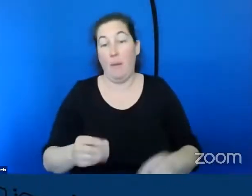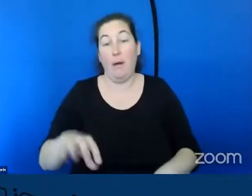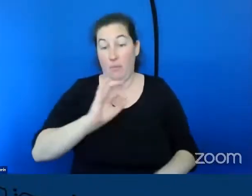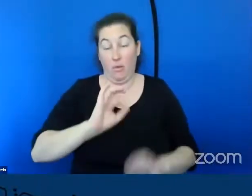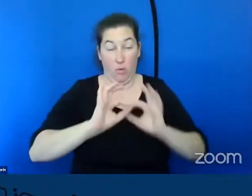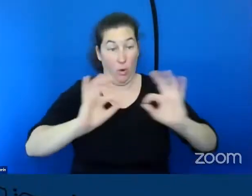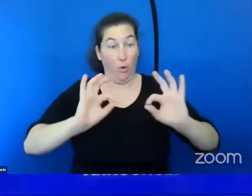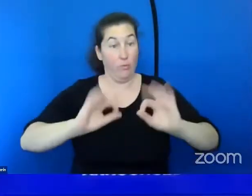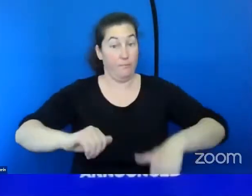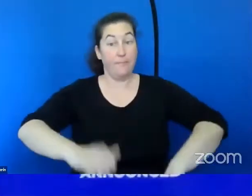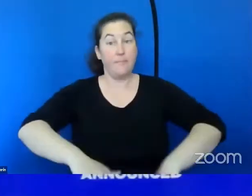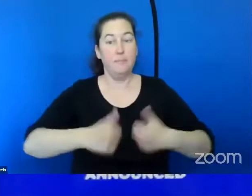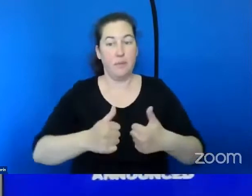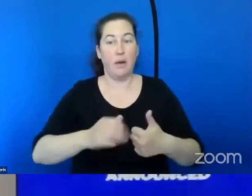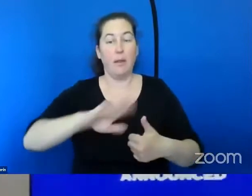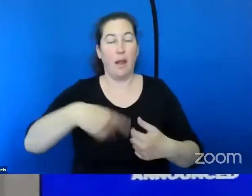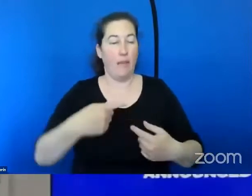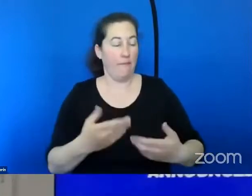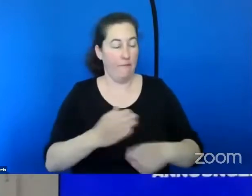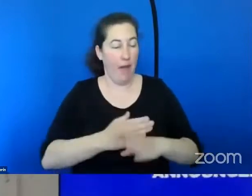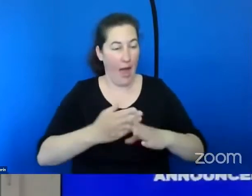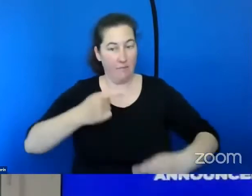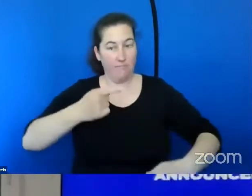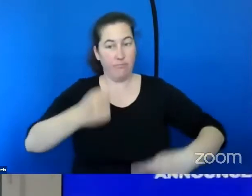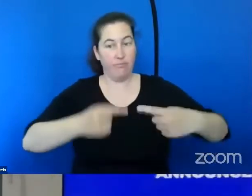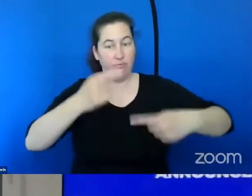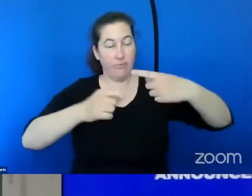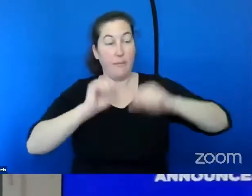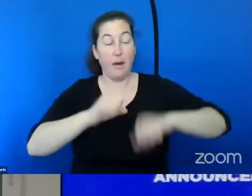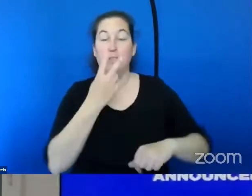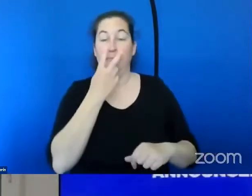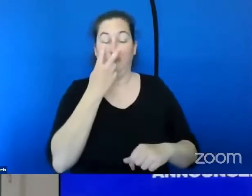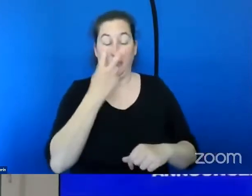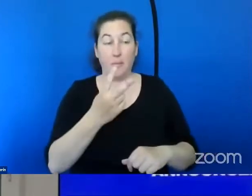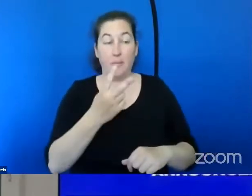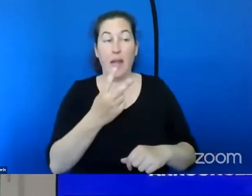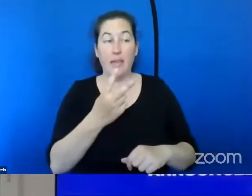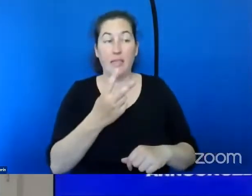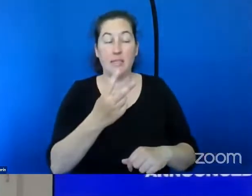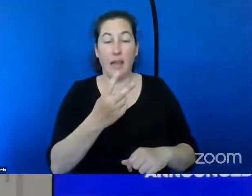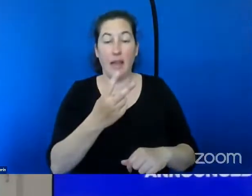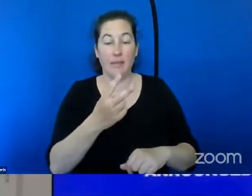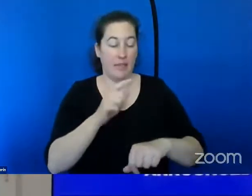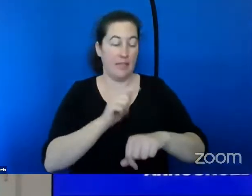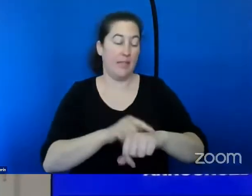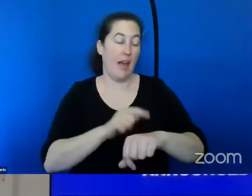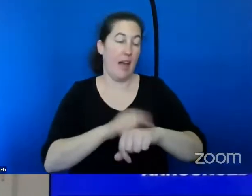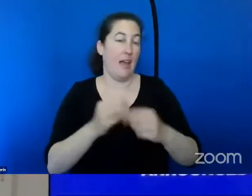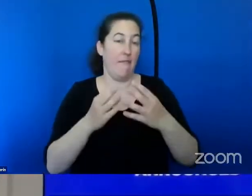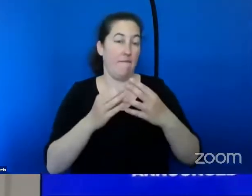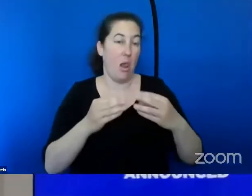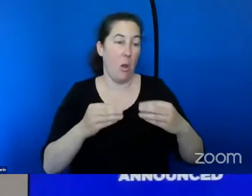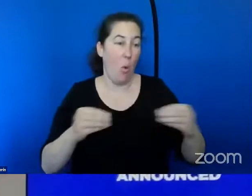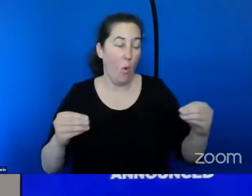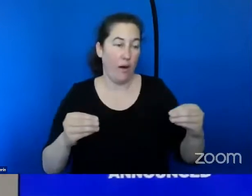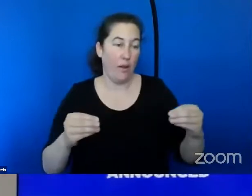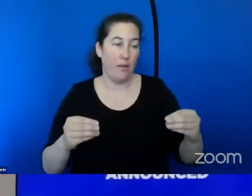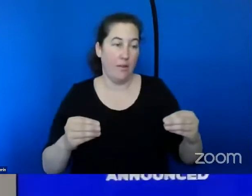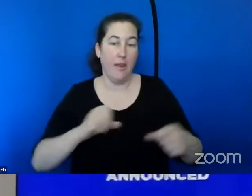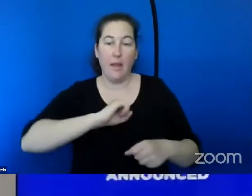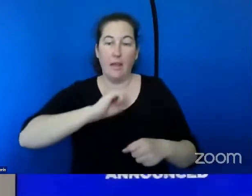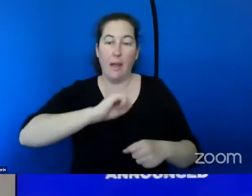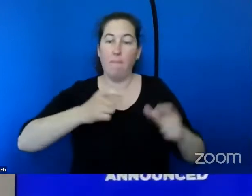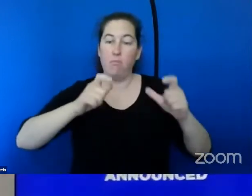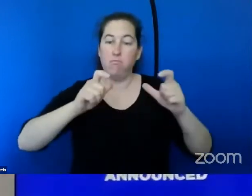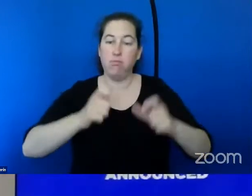to the Bandung Institute of Technology in Indonesia. It's a long way away, so